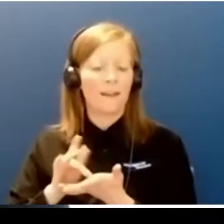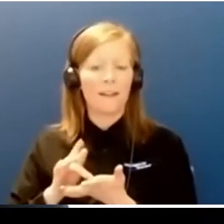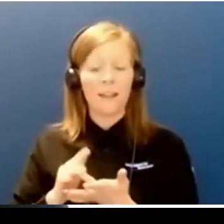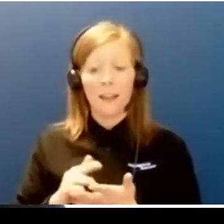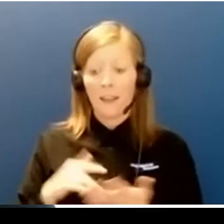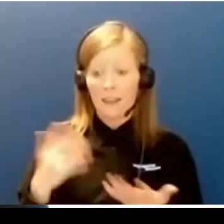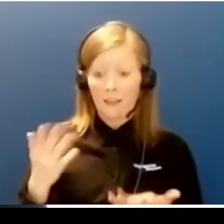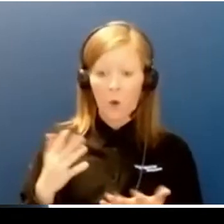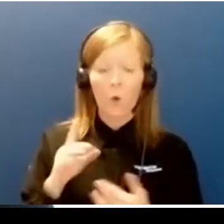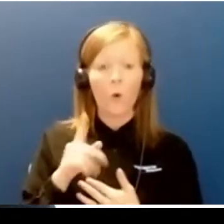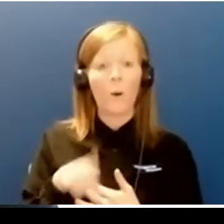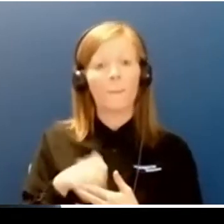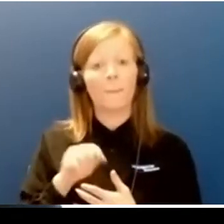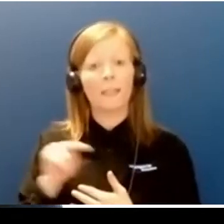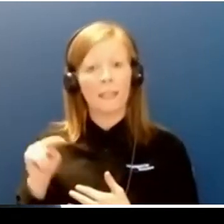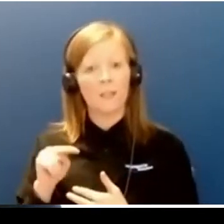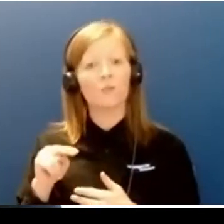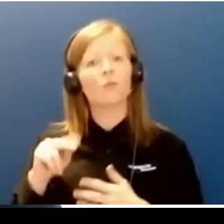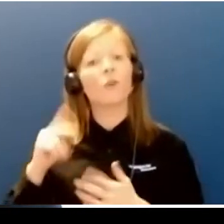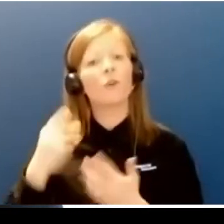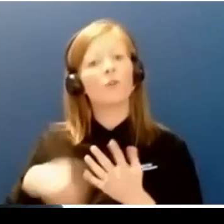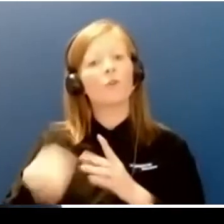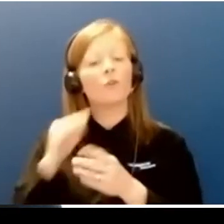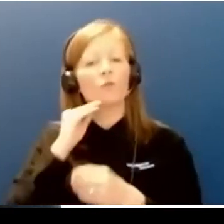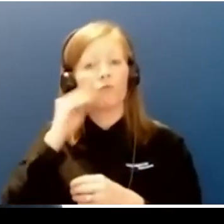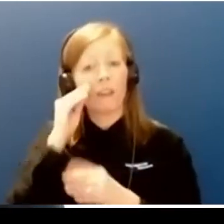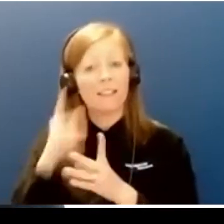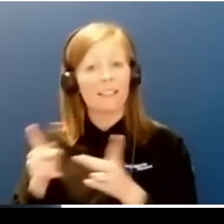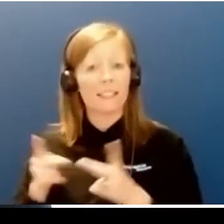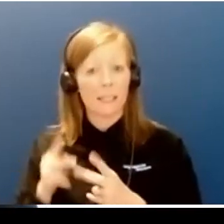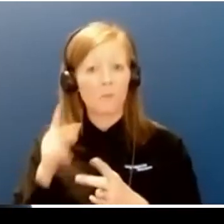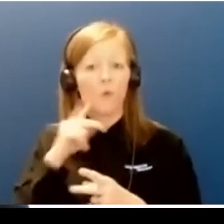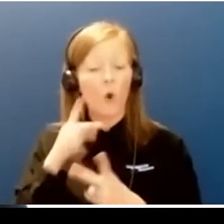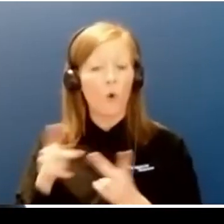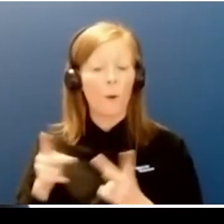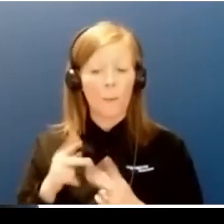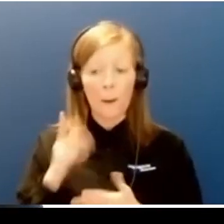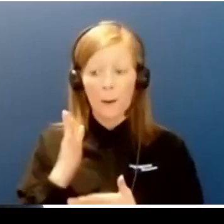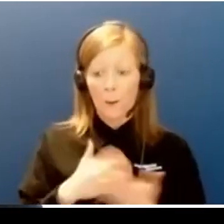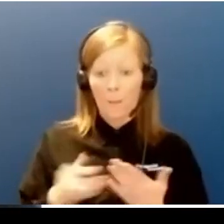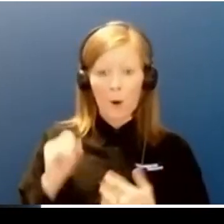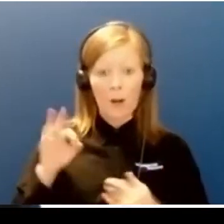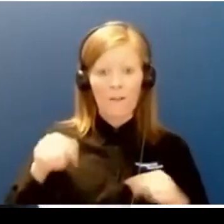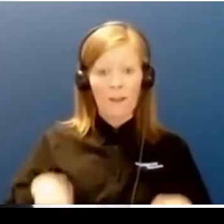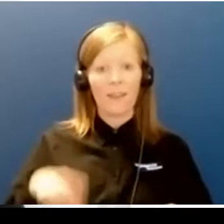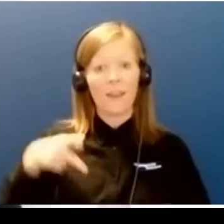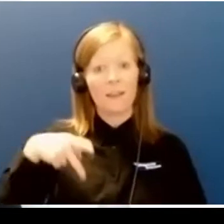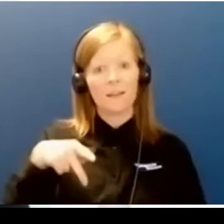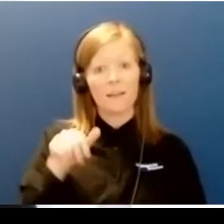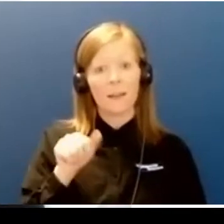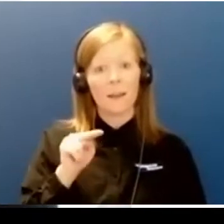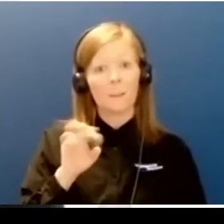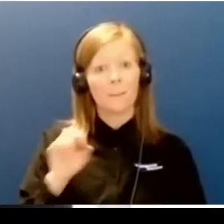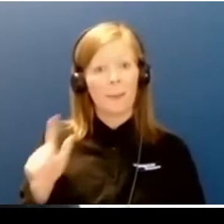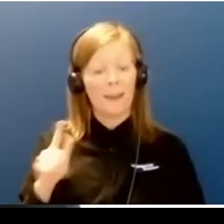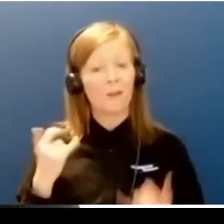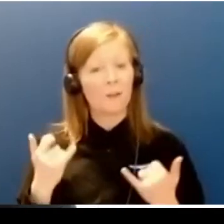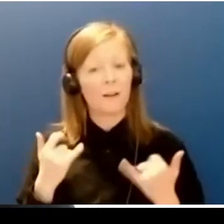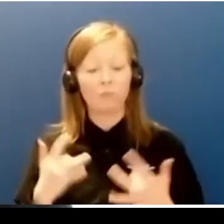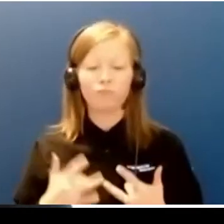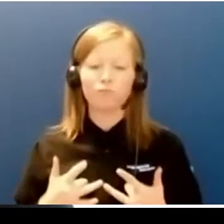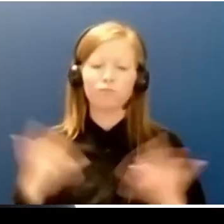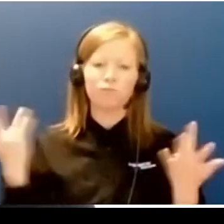Dentistry Residency Program. I'm thrilled to be part of this panel today and help answer some